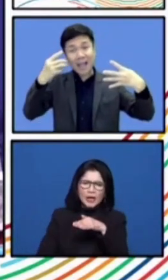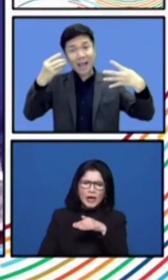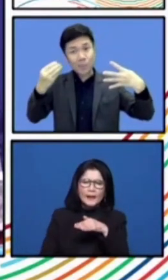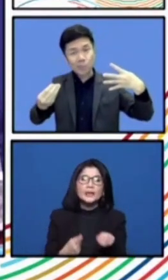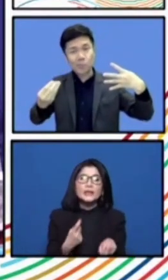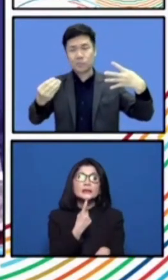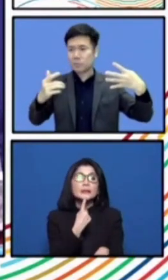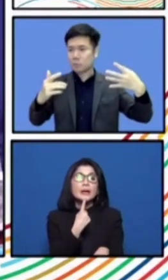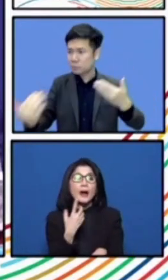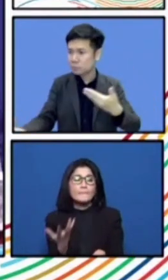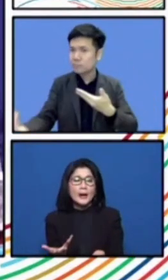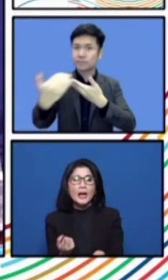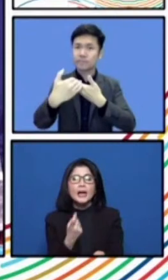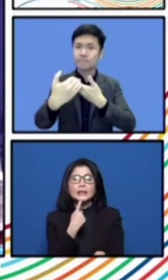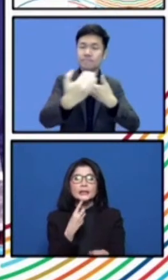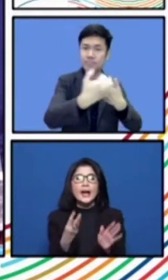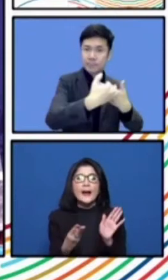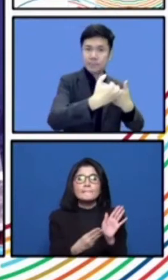uh